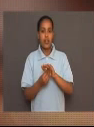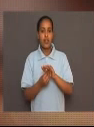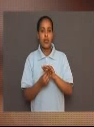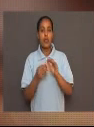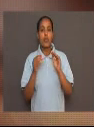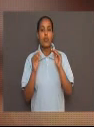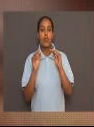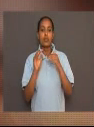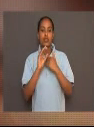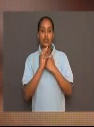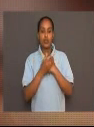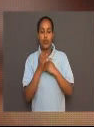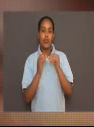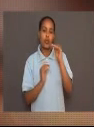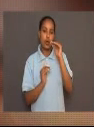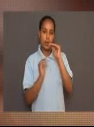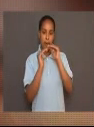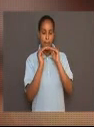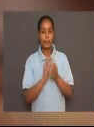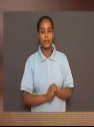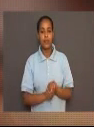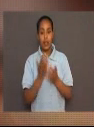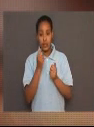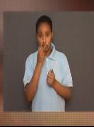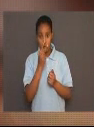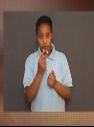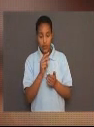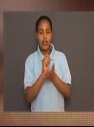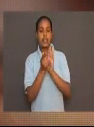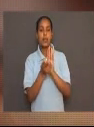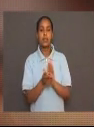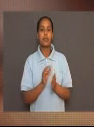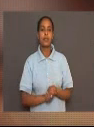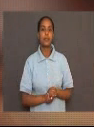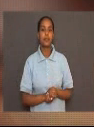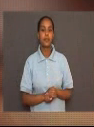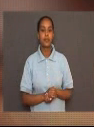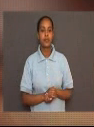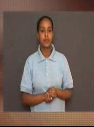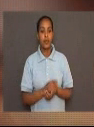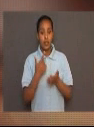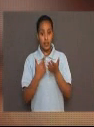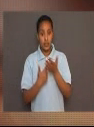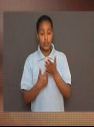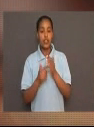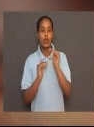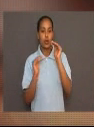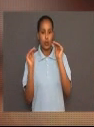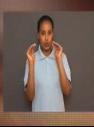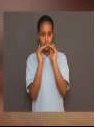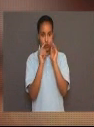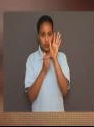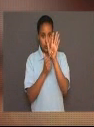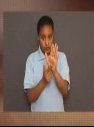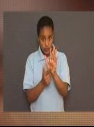of equilibrium. Let us look at an example. This equation shows